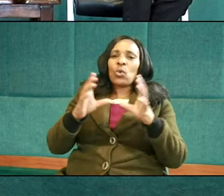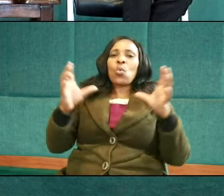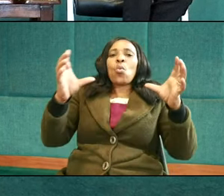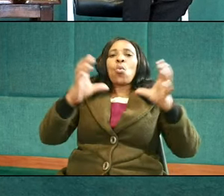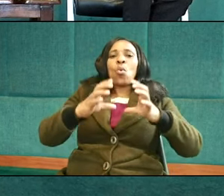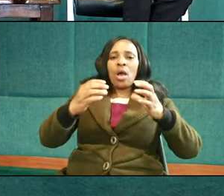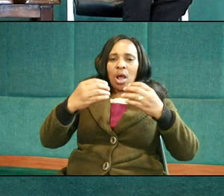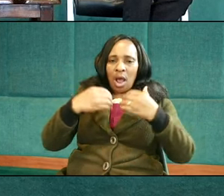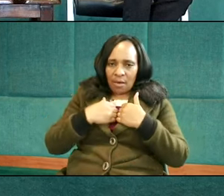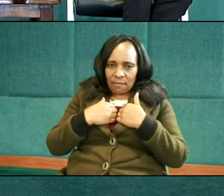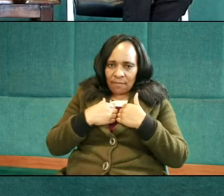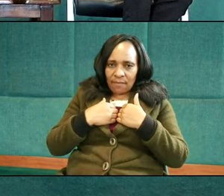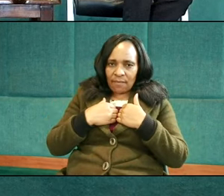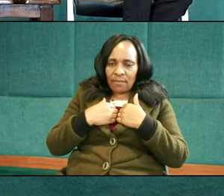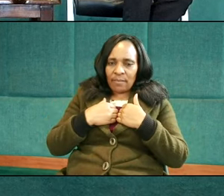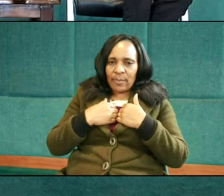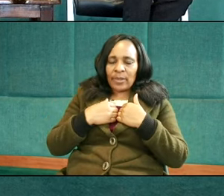community,